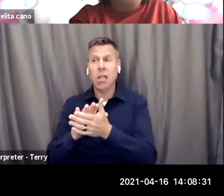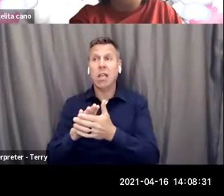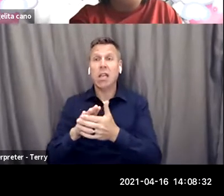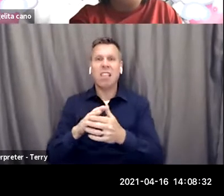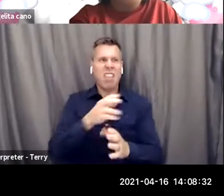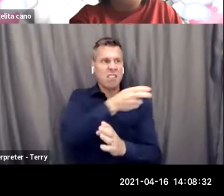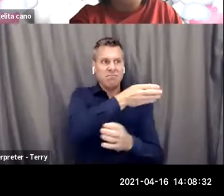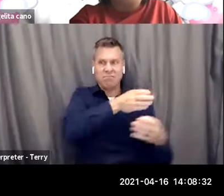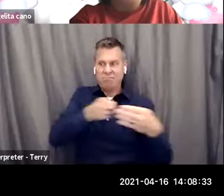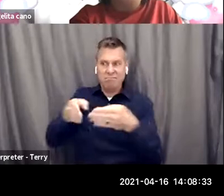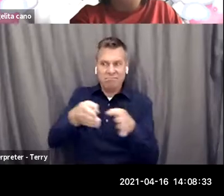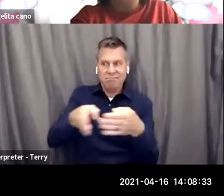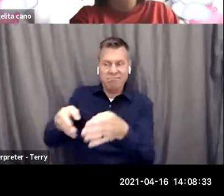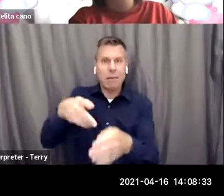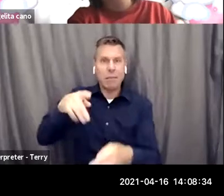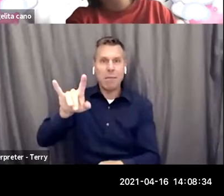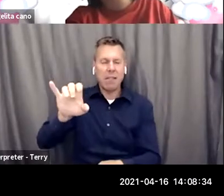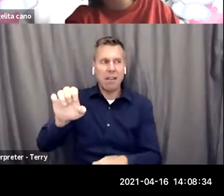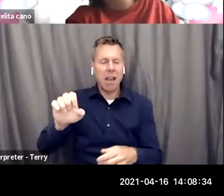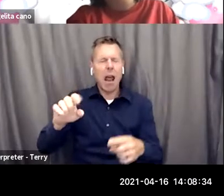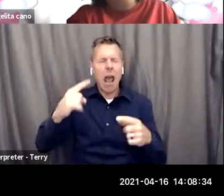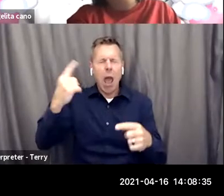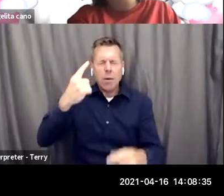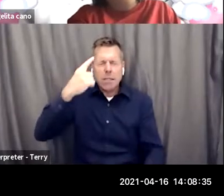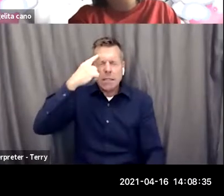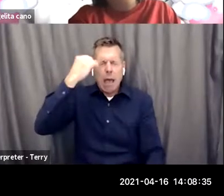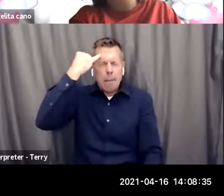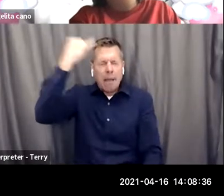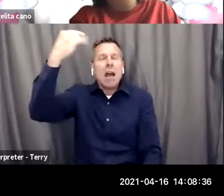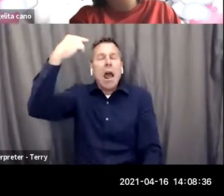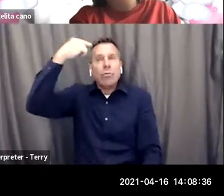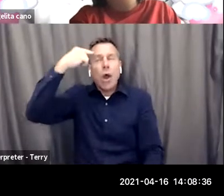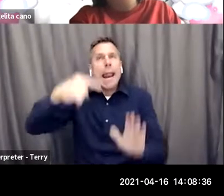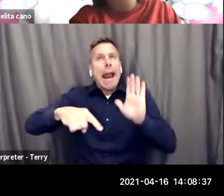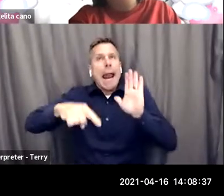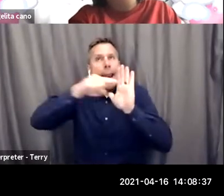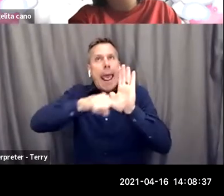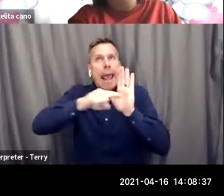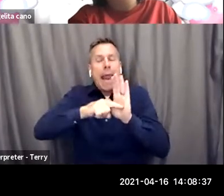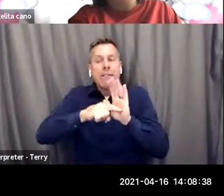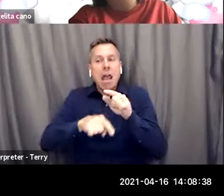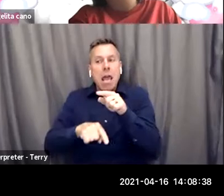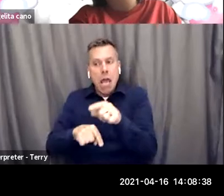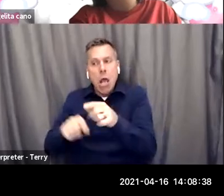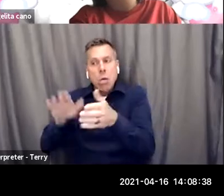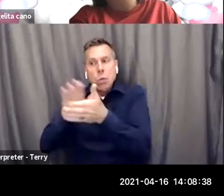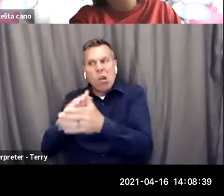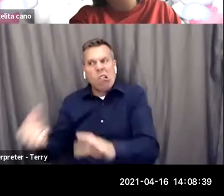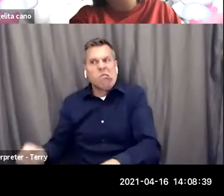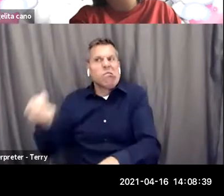construct that is taking these kids who are at risk and putting them into prison, right? The